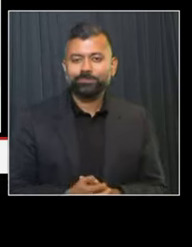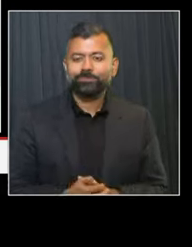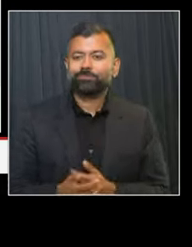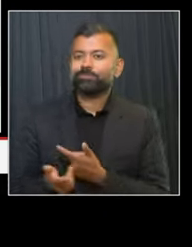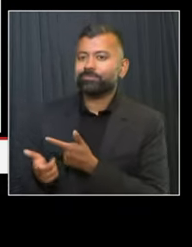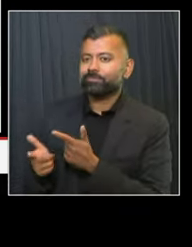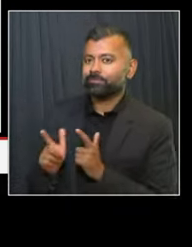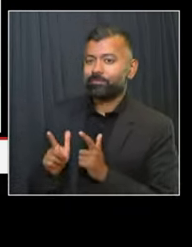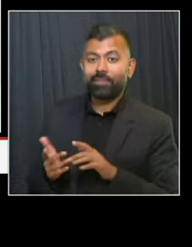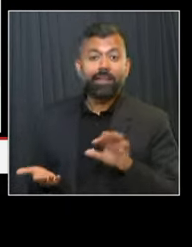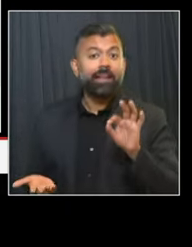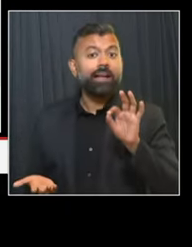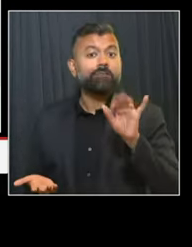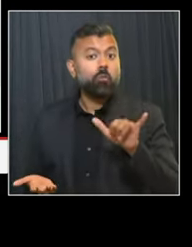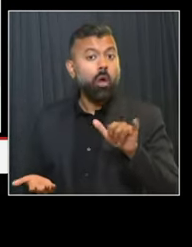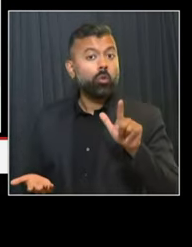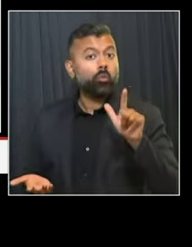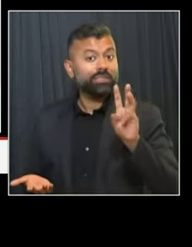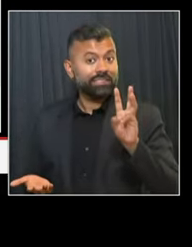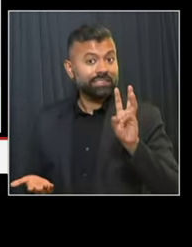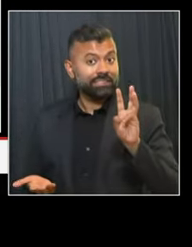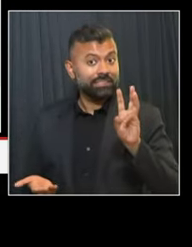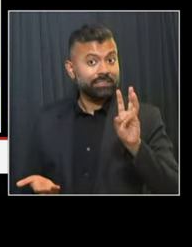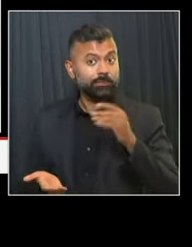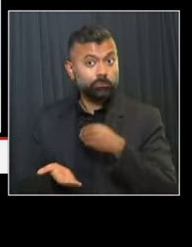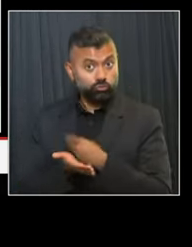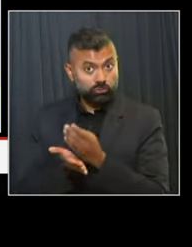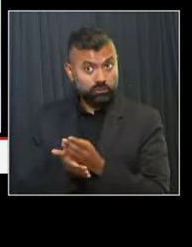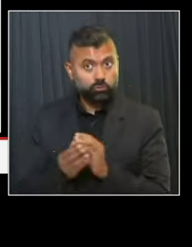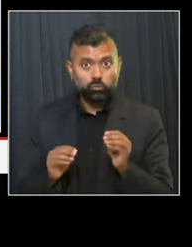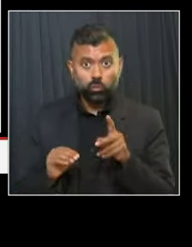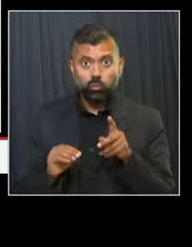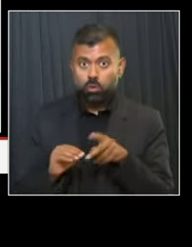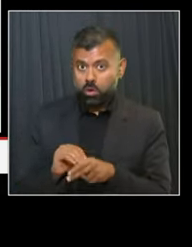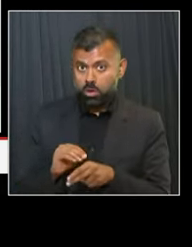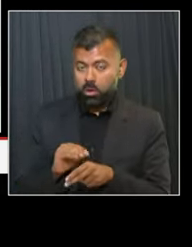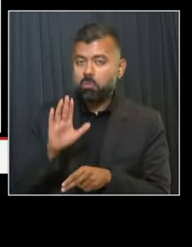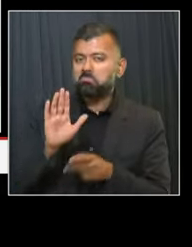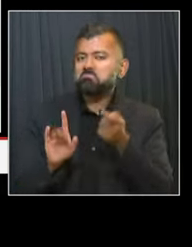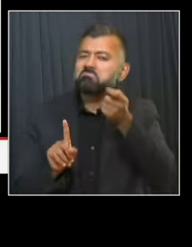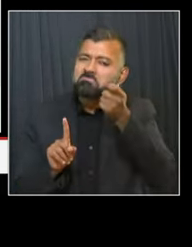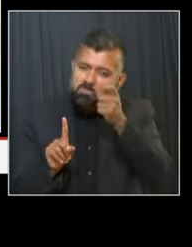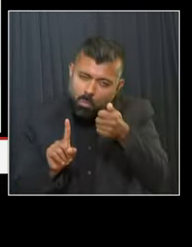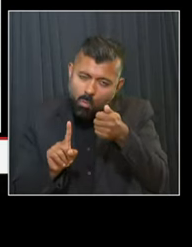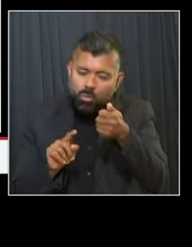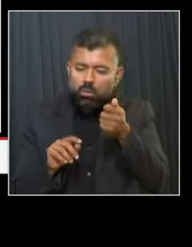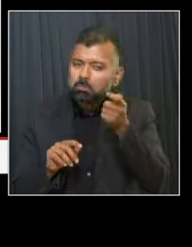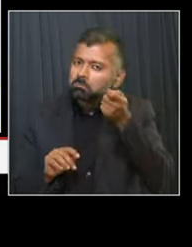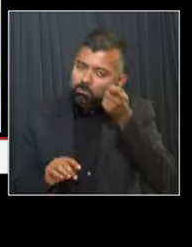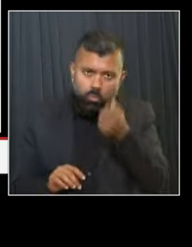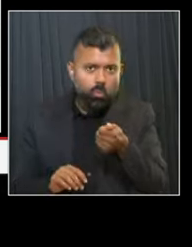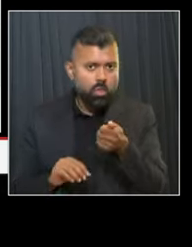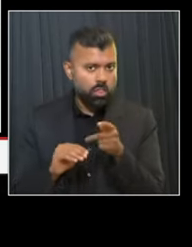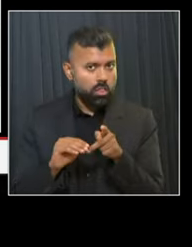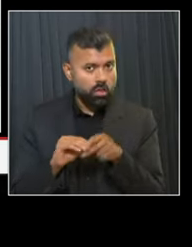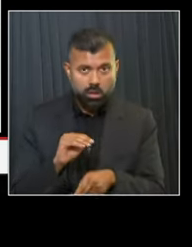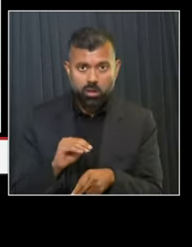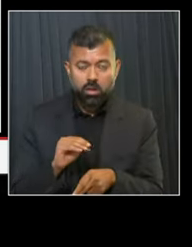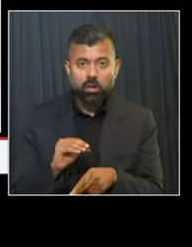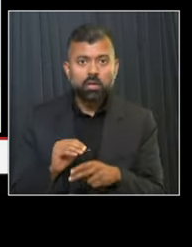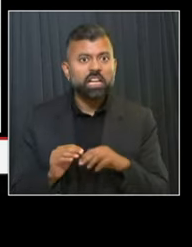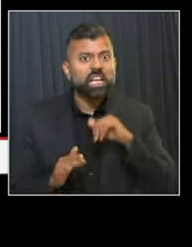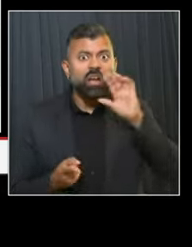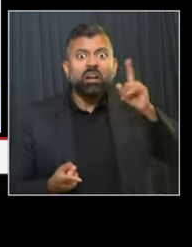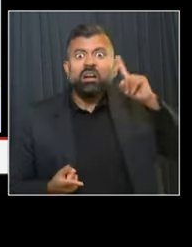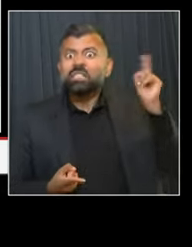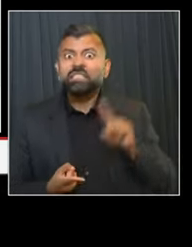at Jenny to confirm. Small reductions that are not significant. In the 26, as you look at the out years, and I'm